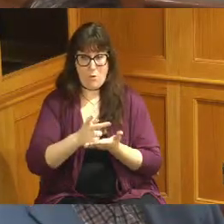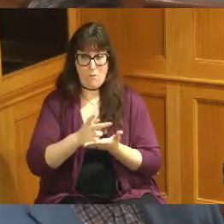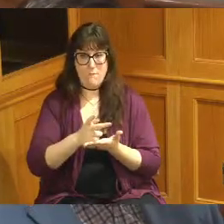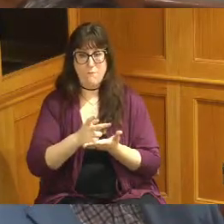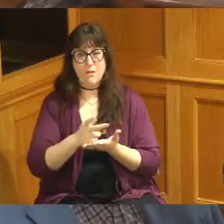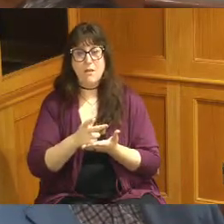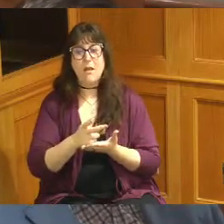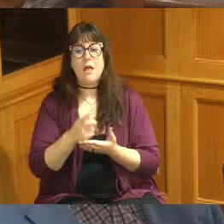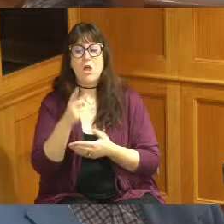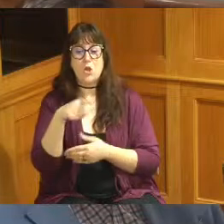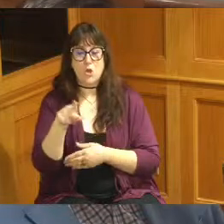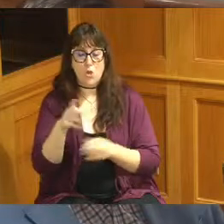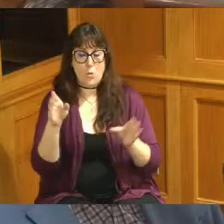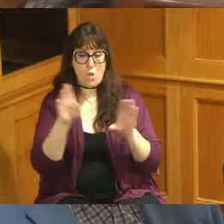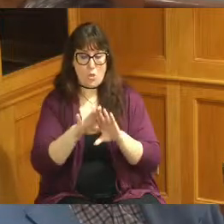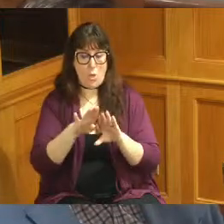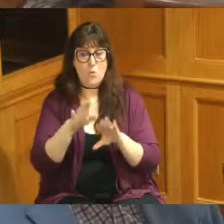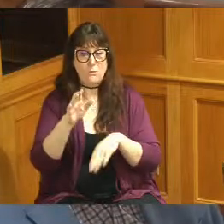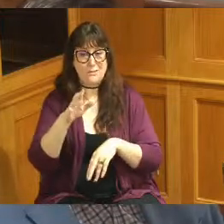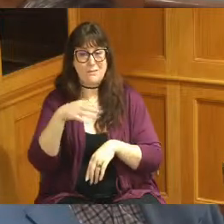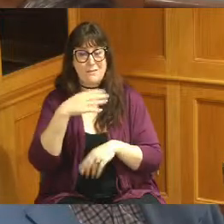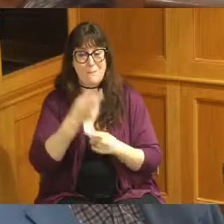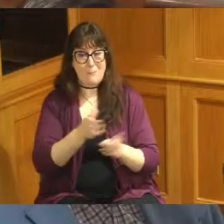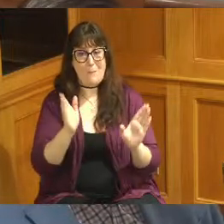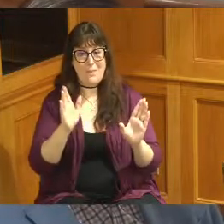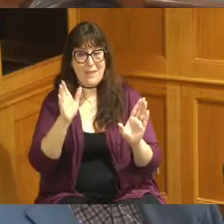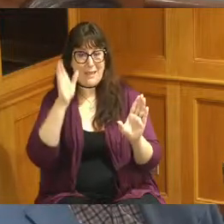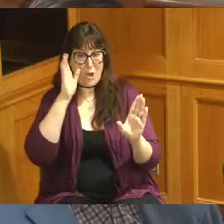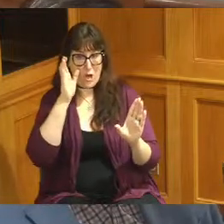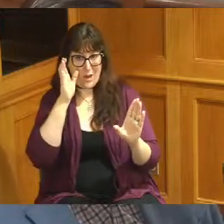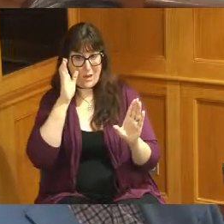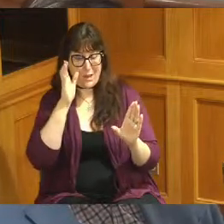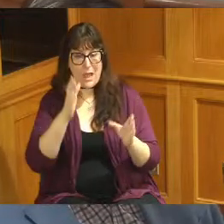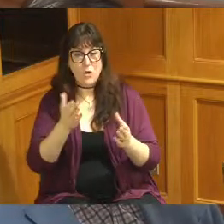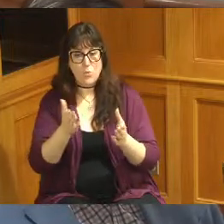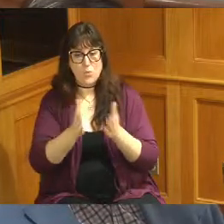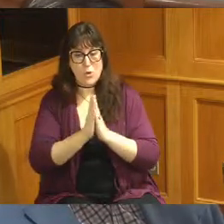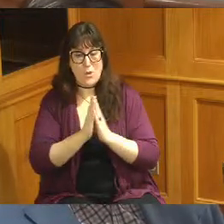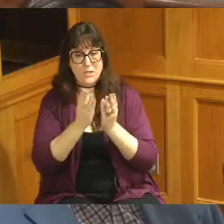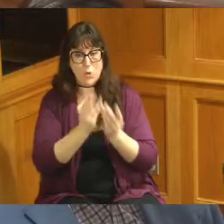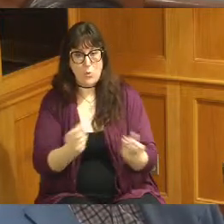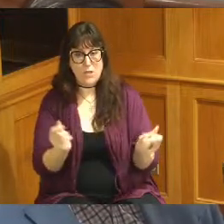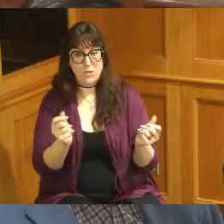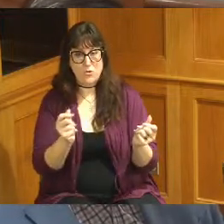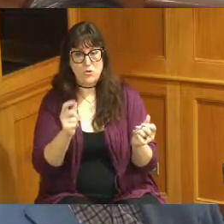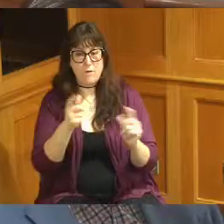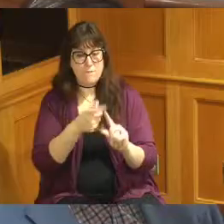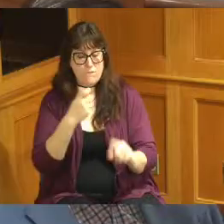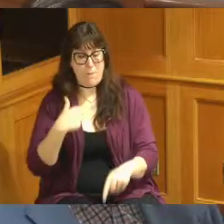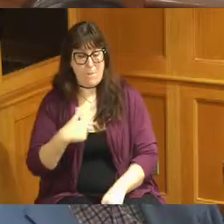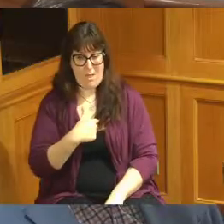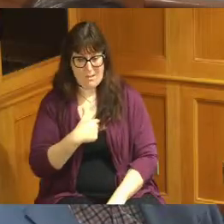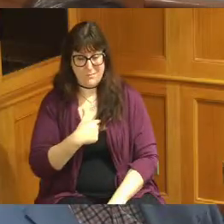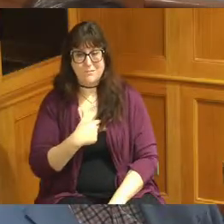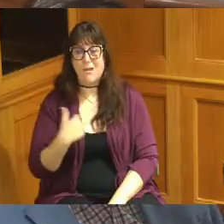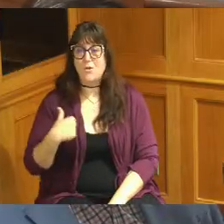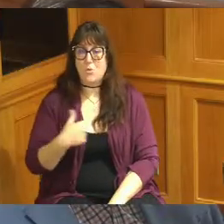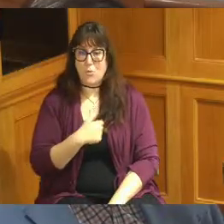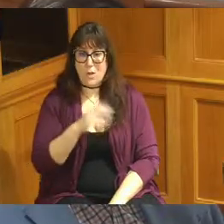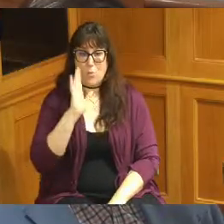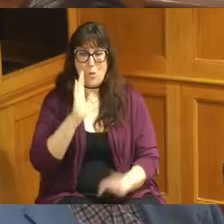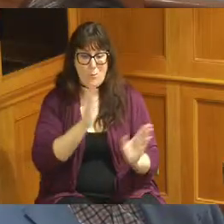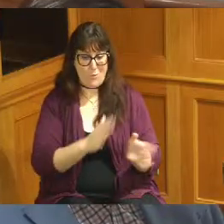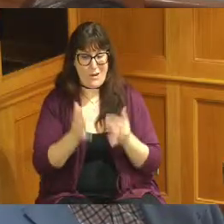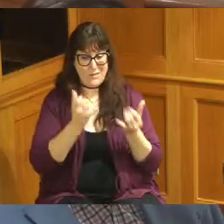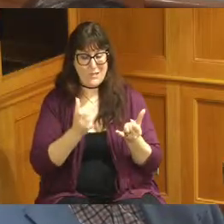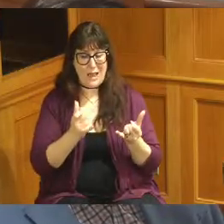the public hearing, take a motion to close the public hearing and vote to close the public hearing and request a resolution from us, which we will prepare today